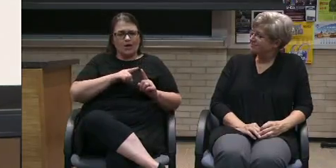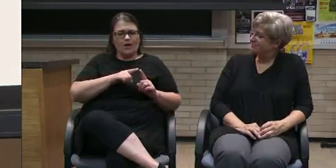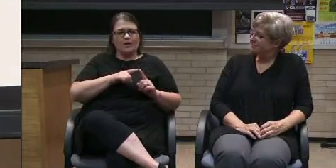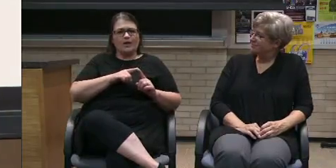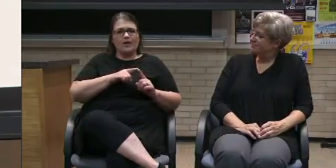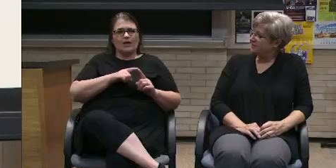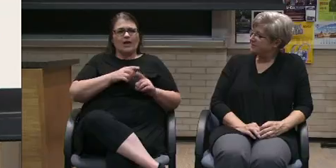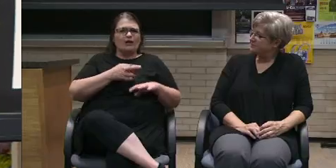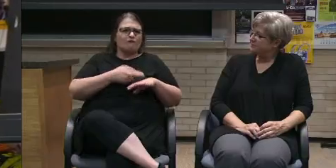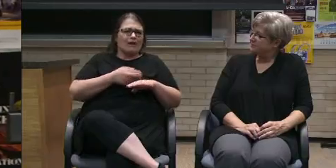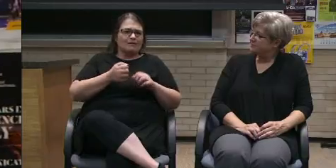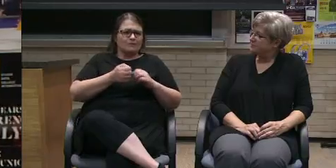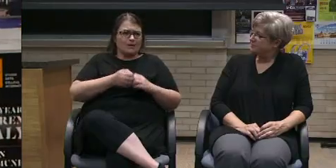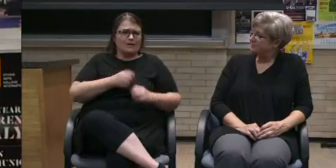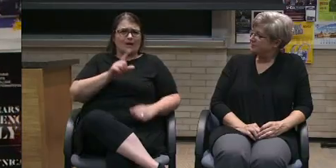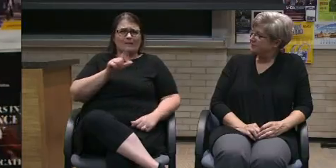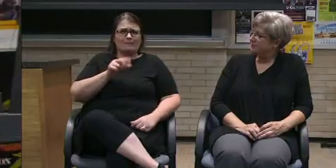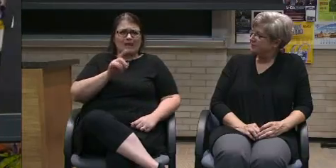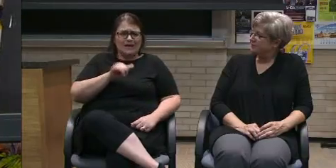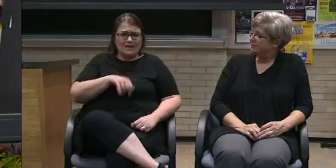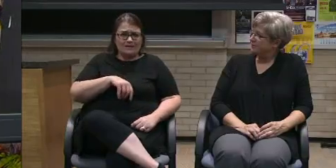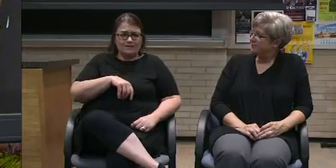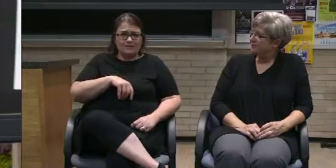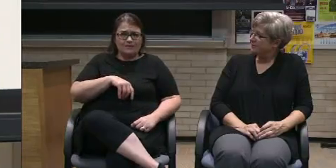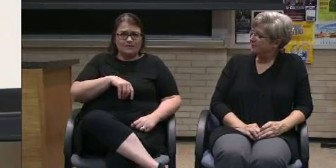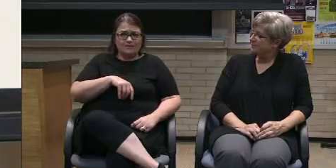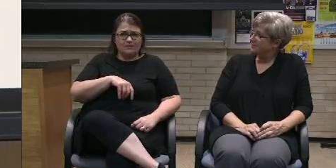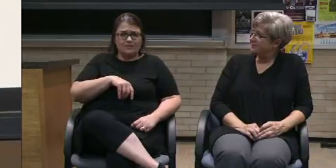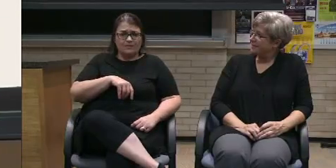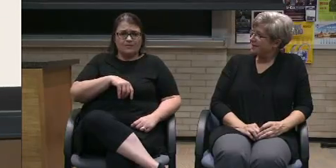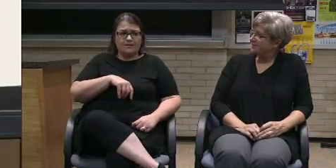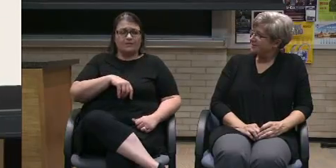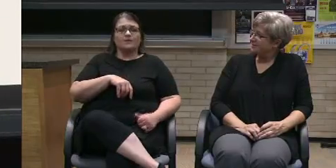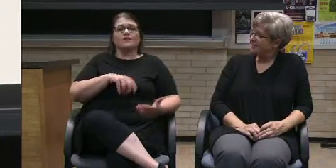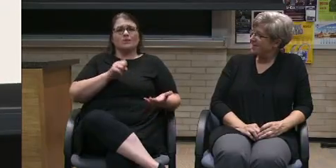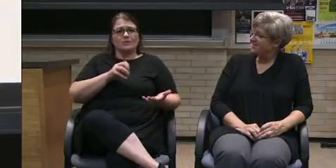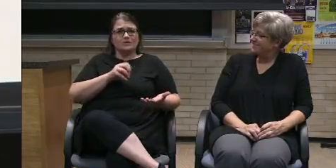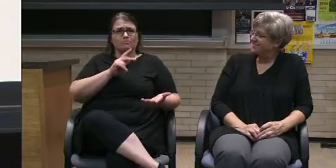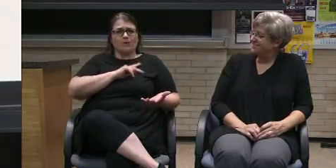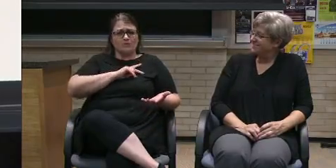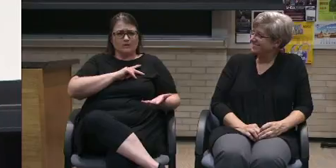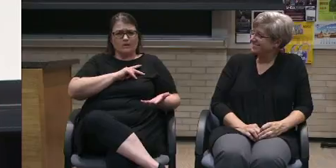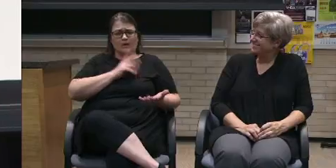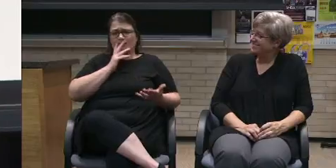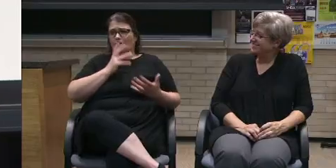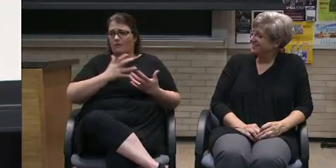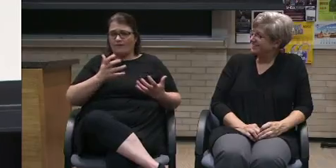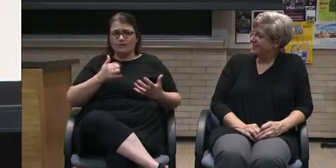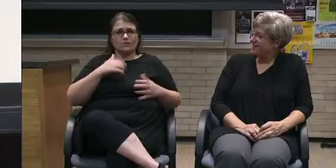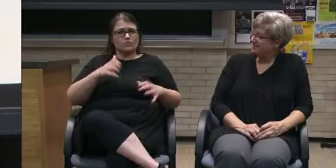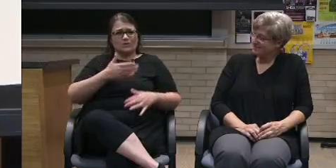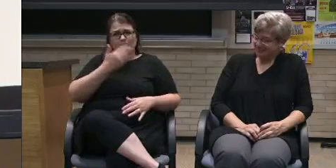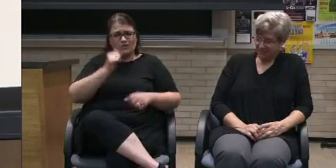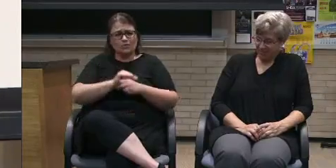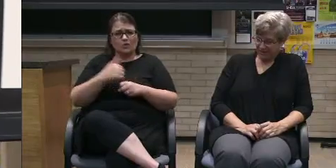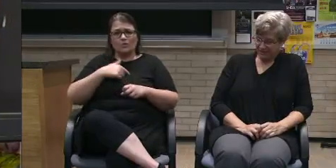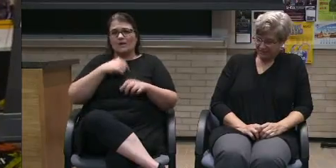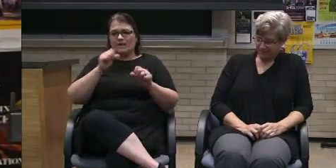And they're like, we could never get there. I'm like, it's personal, it's lofty, why not? We're just going to do the best work we can to increase, and